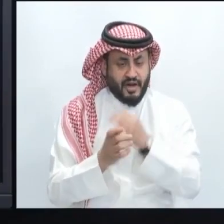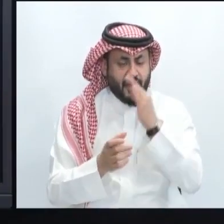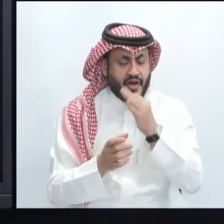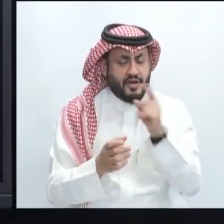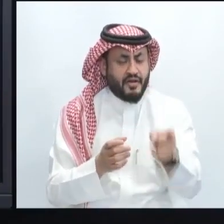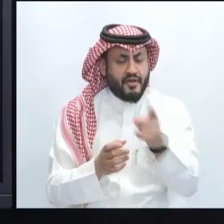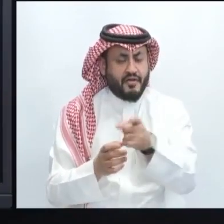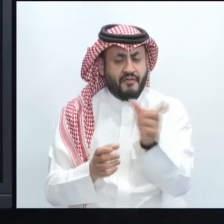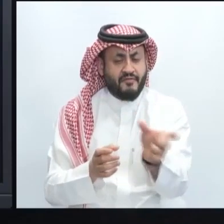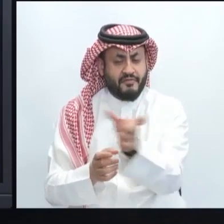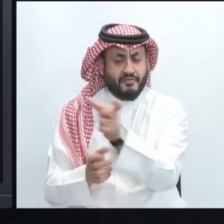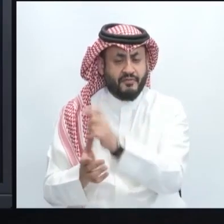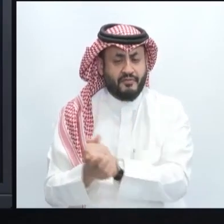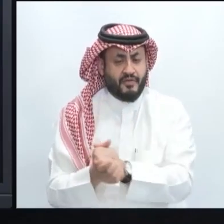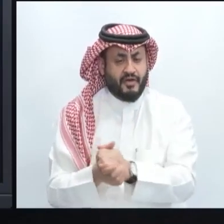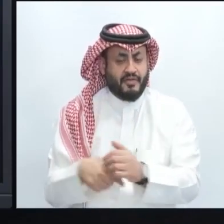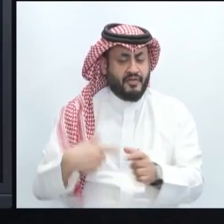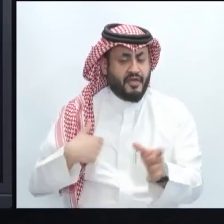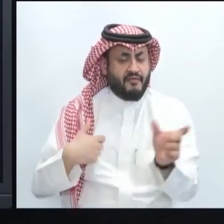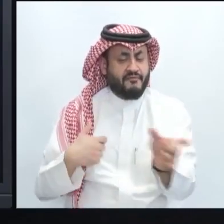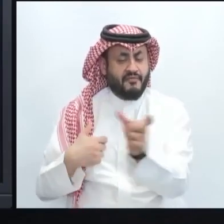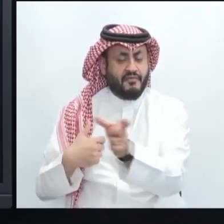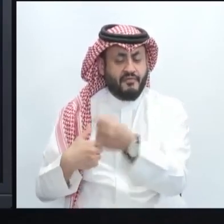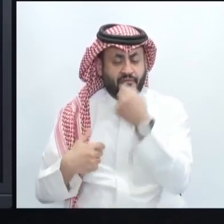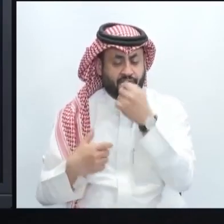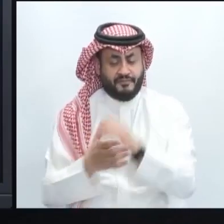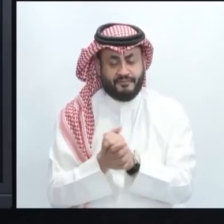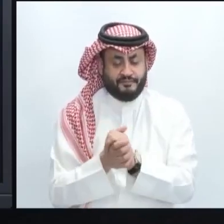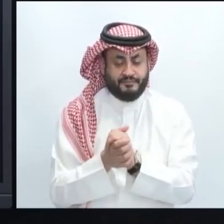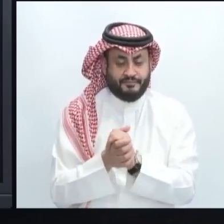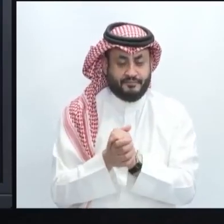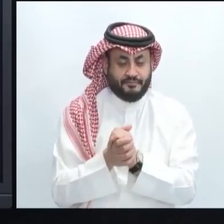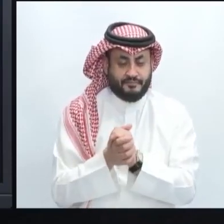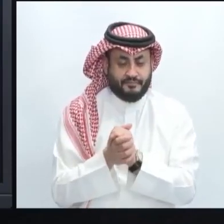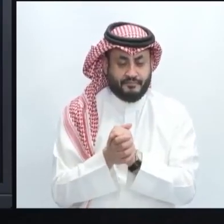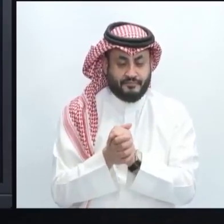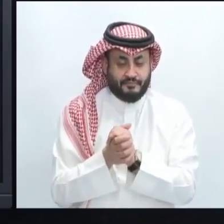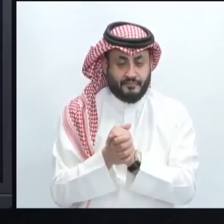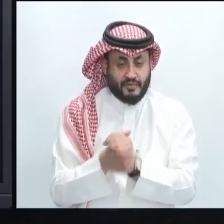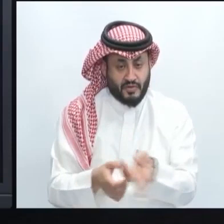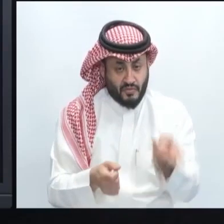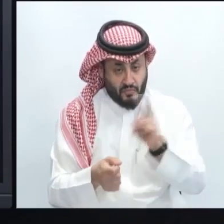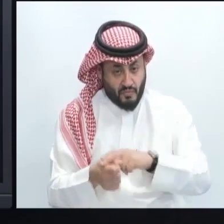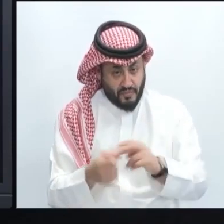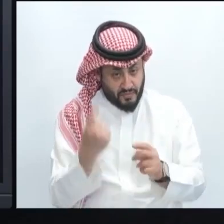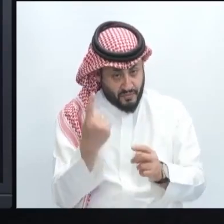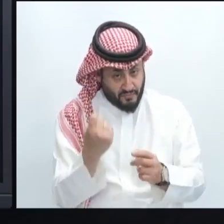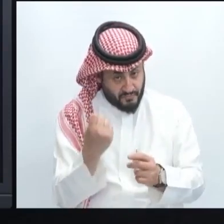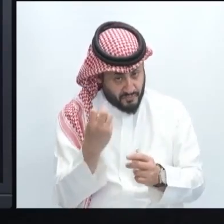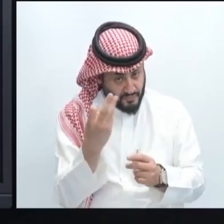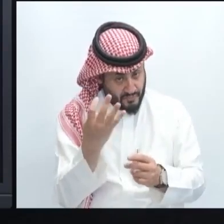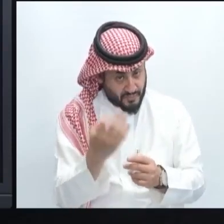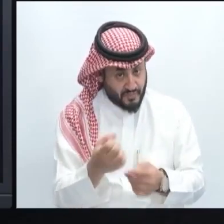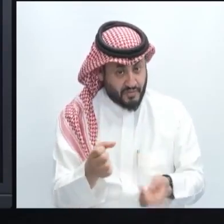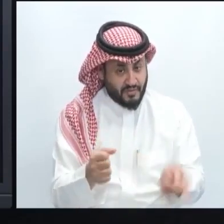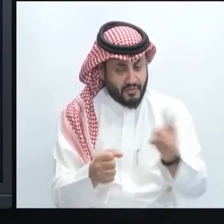one of these food. Also we said that when we have more than one, sometime we